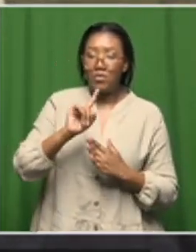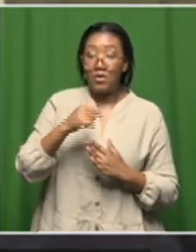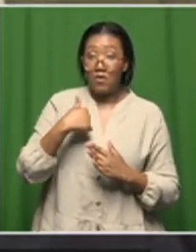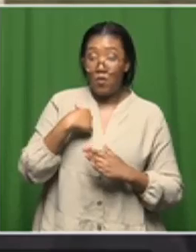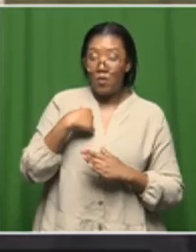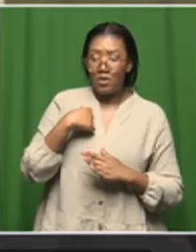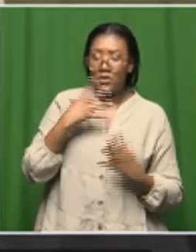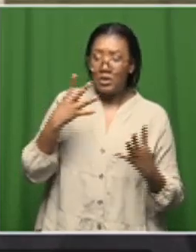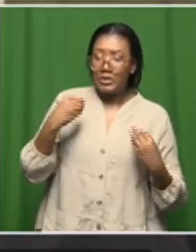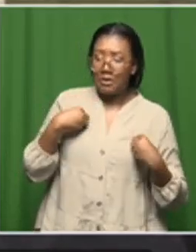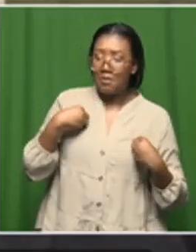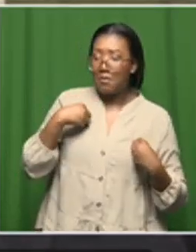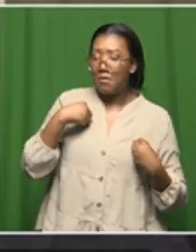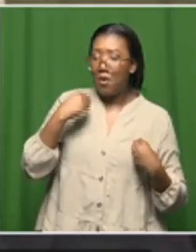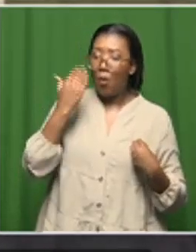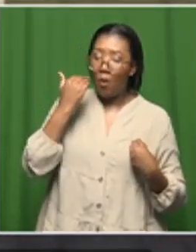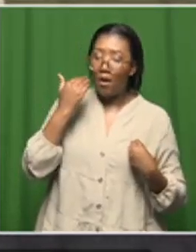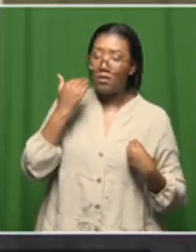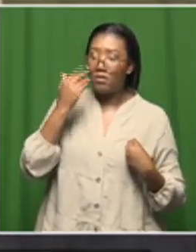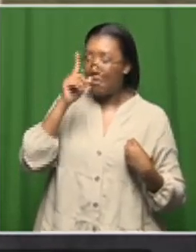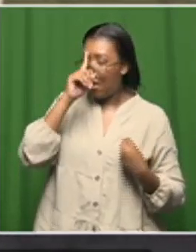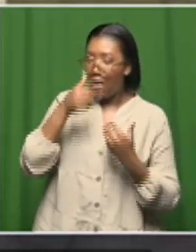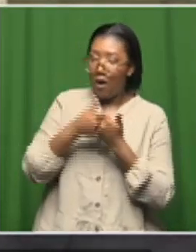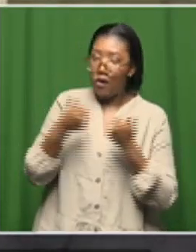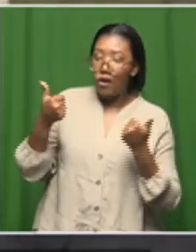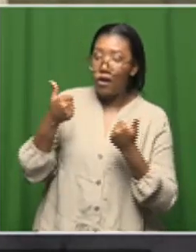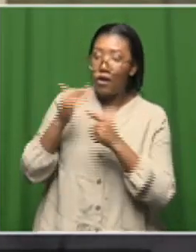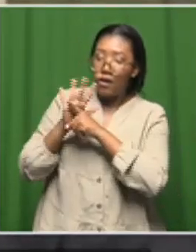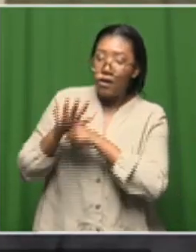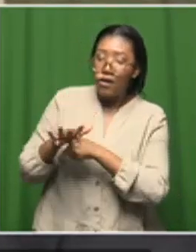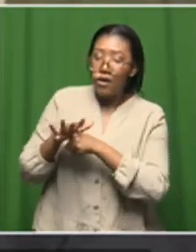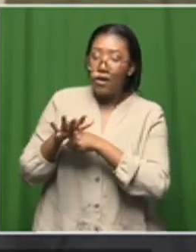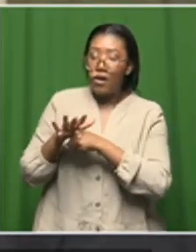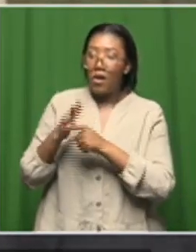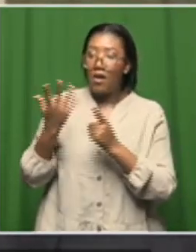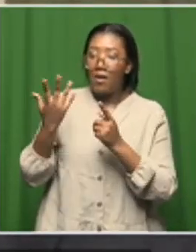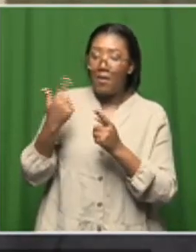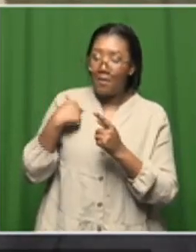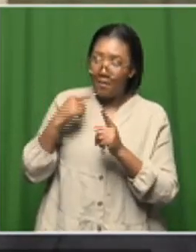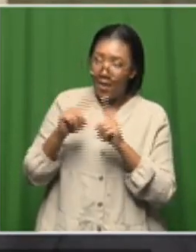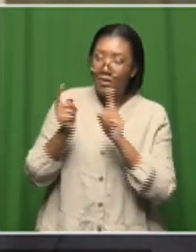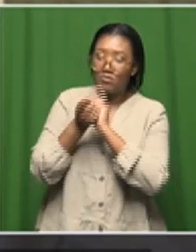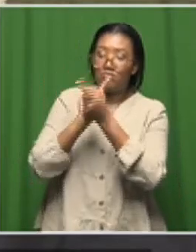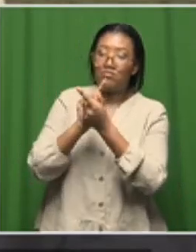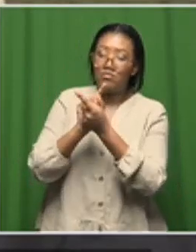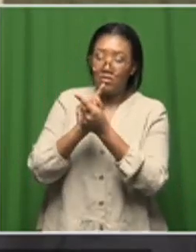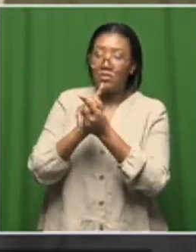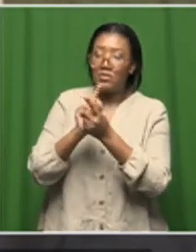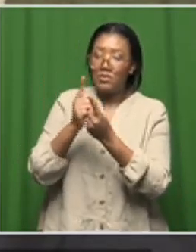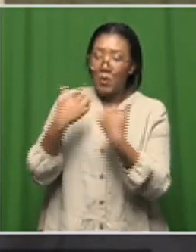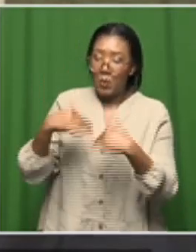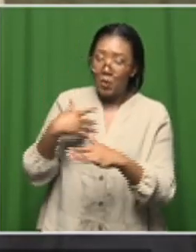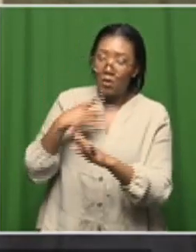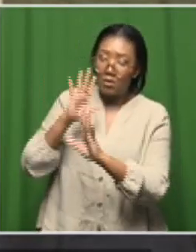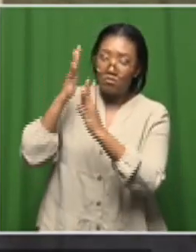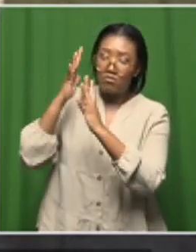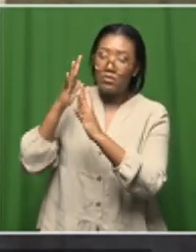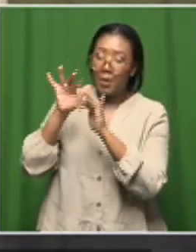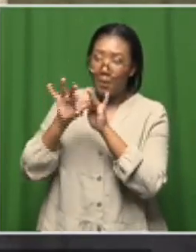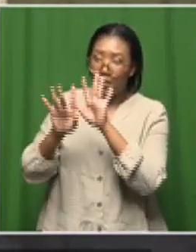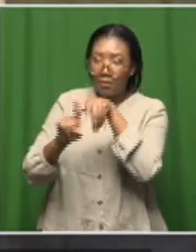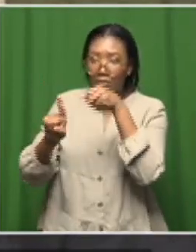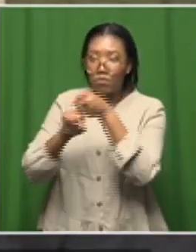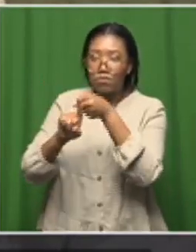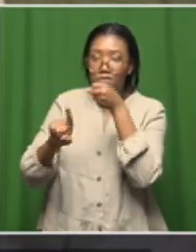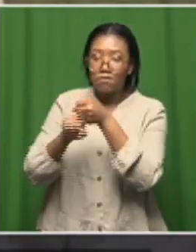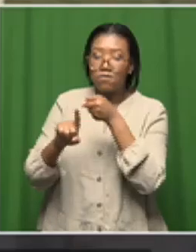of the past, but not just that, but also to give honor to those who suffered for our democracy.